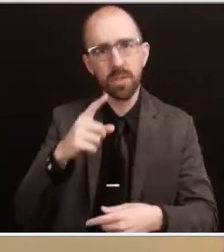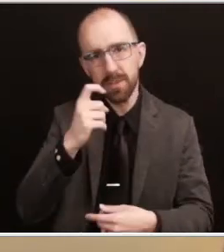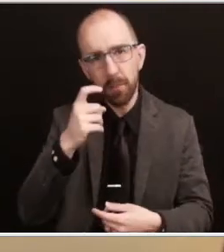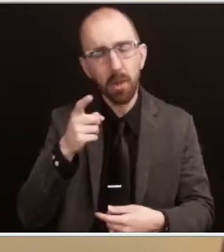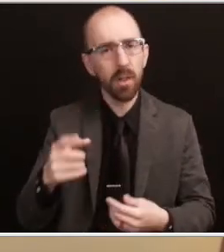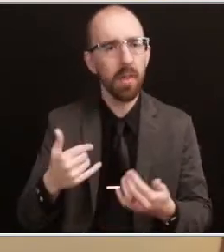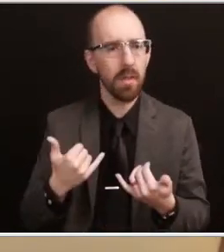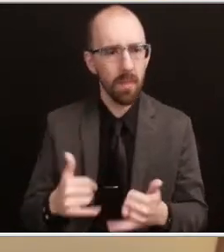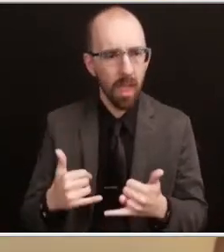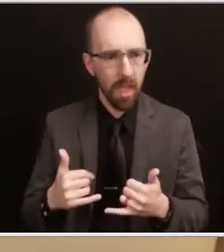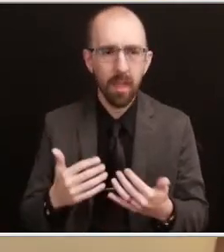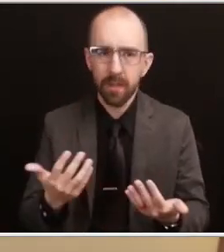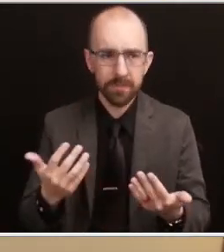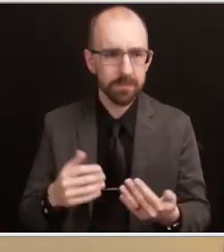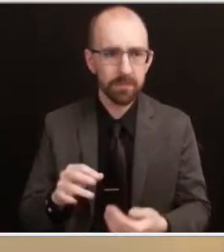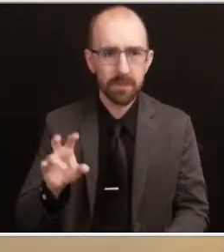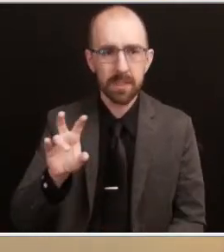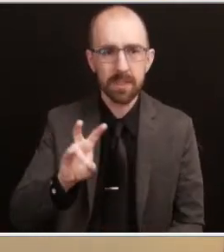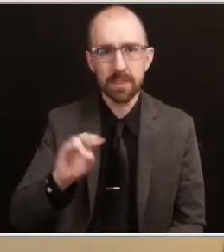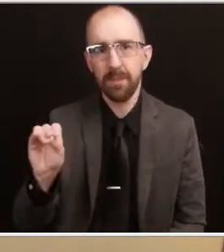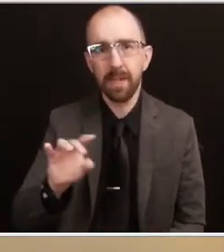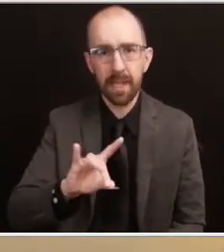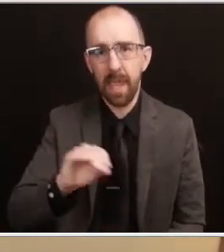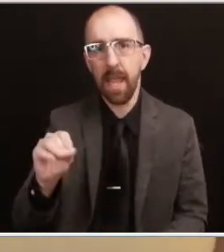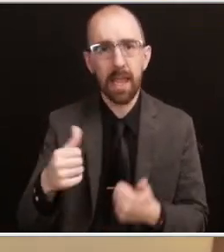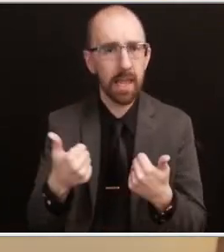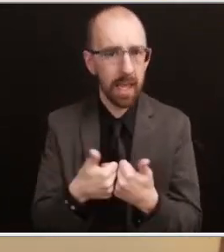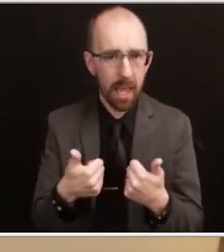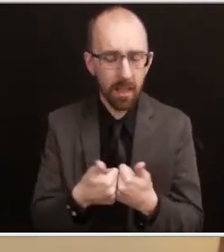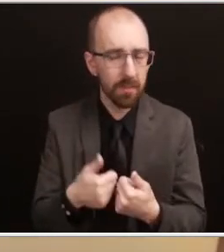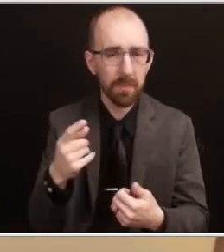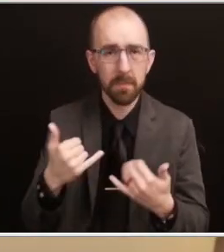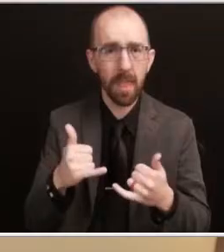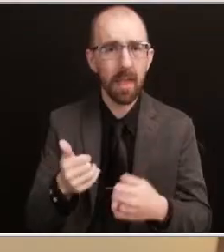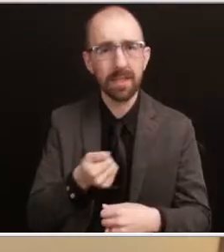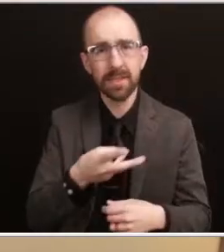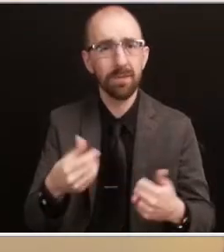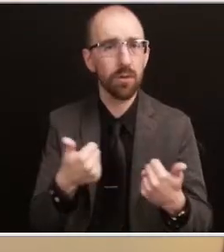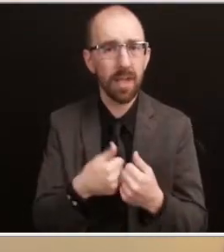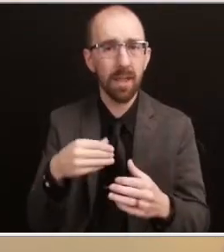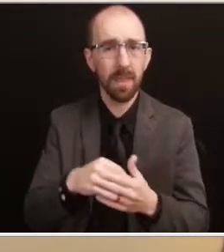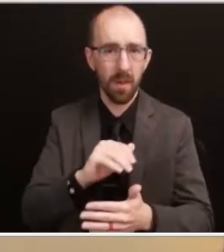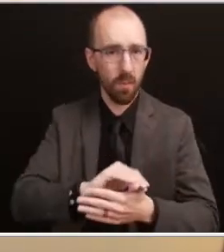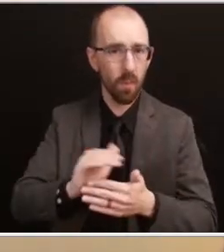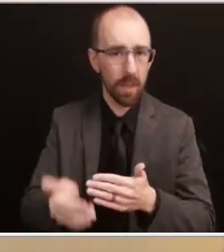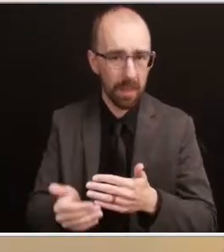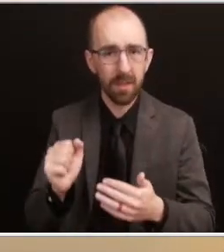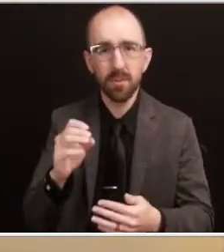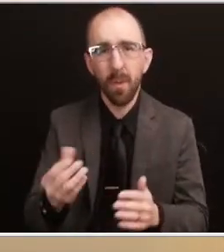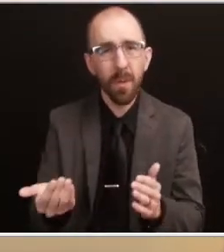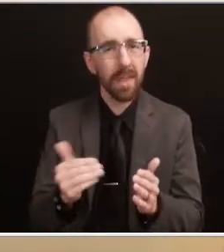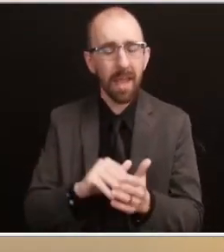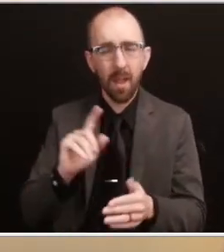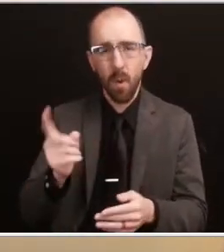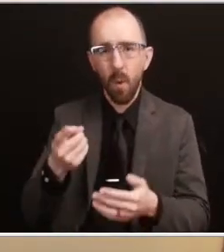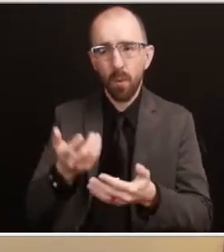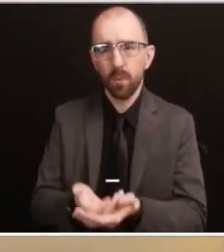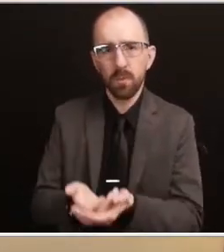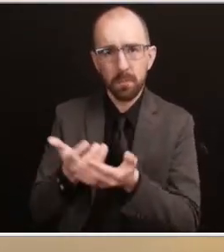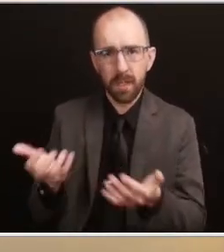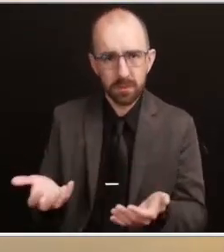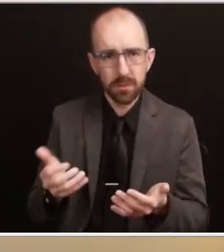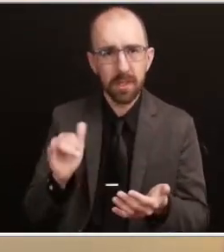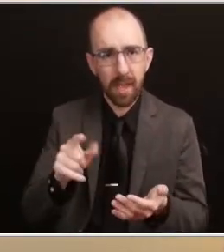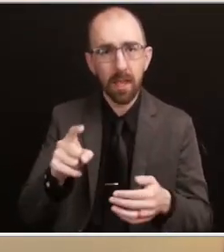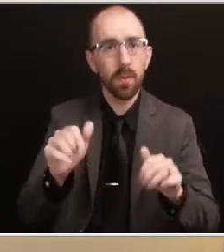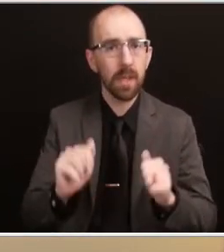playing, 70, 80 games. They're playing multiple games in a weekend. So again, there's only so much that